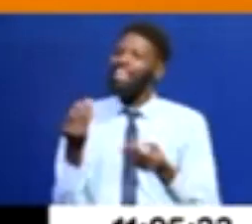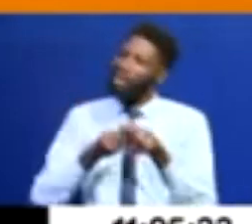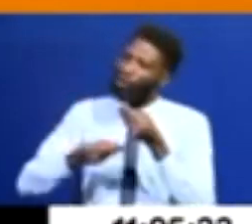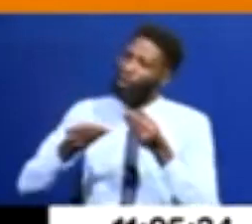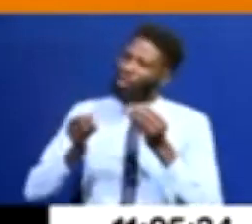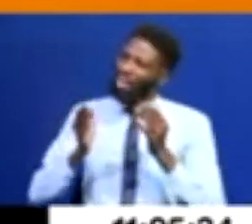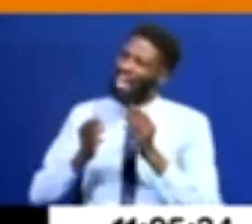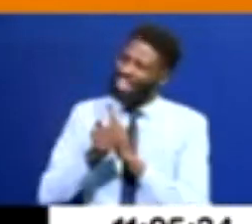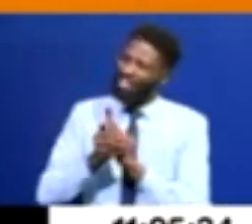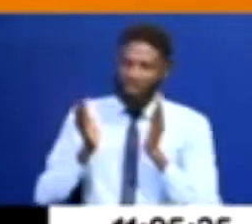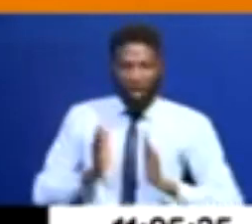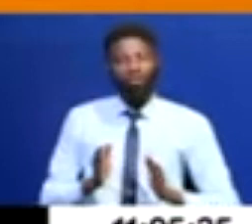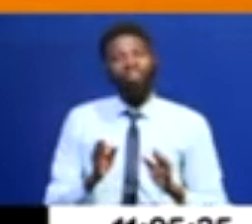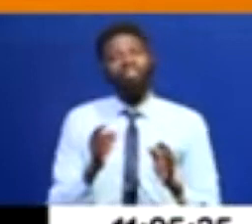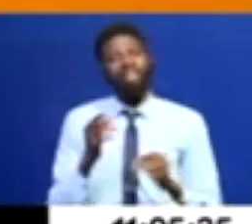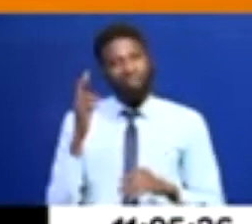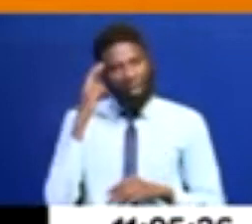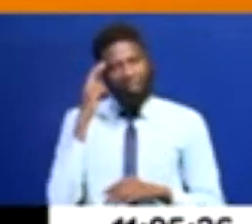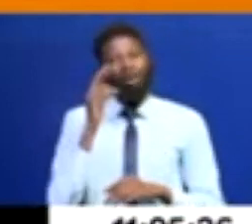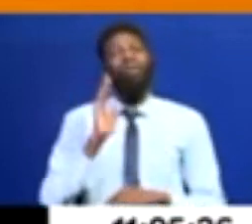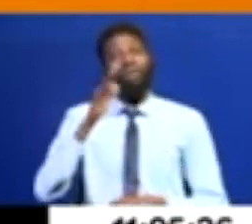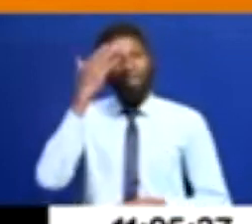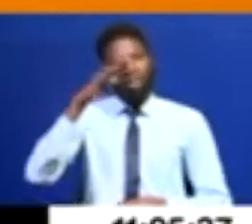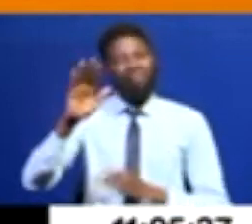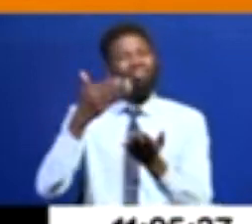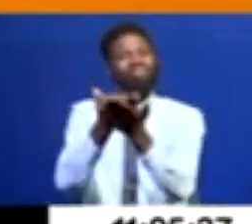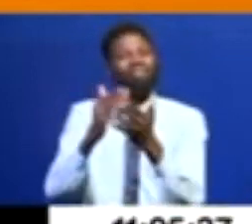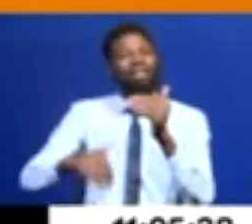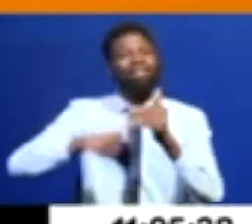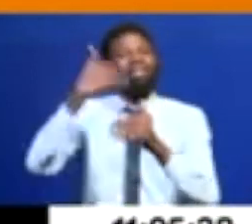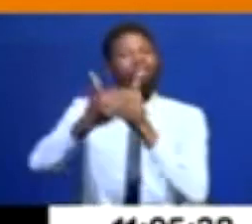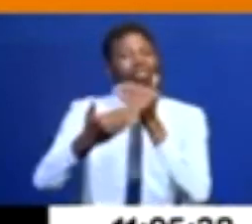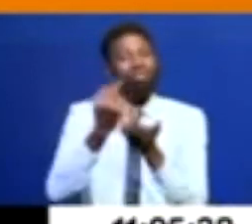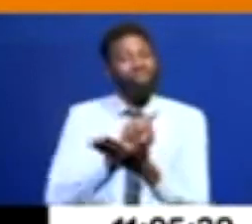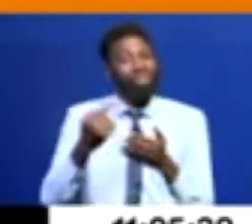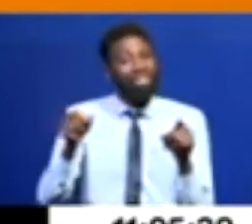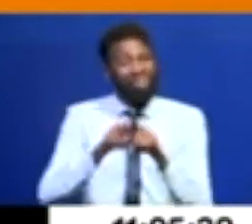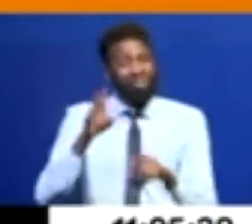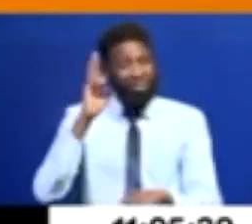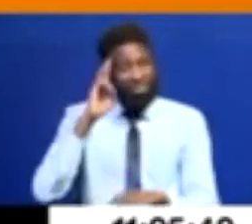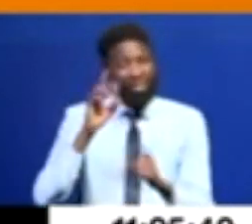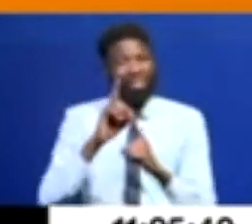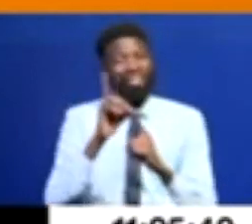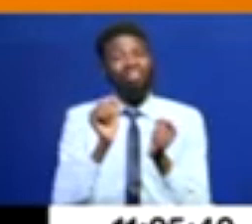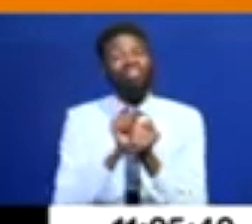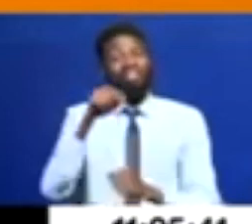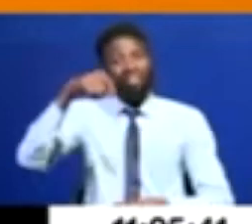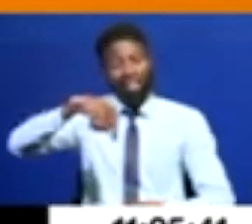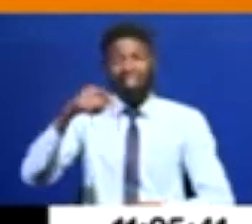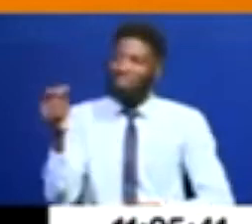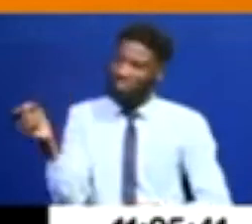economists. Remember, this document is coming up for debate in the Parliament next week. And also remember, on the 15th of this month,